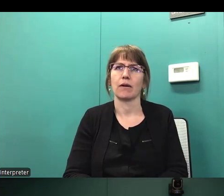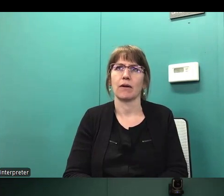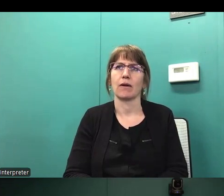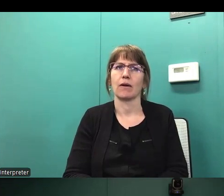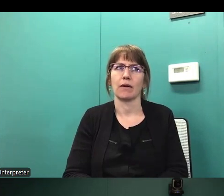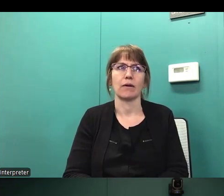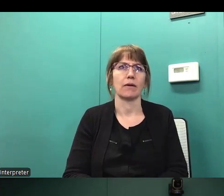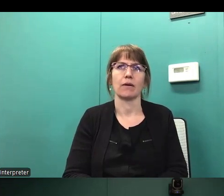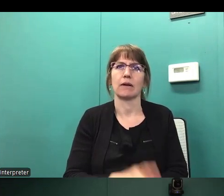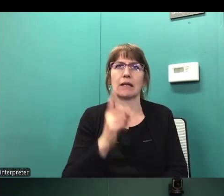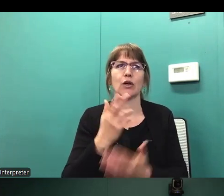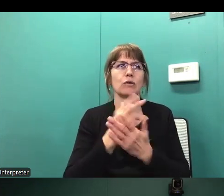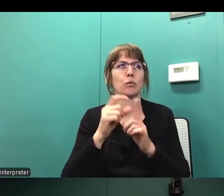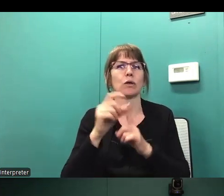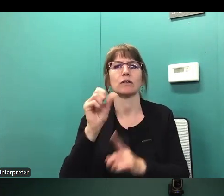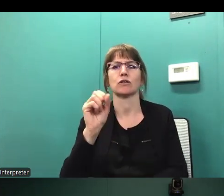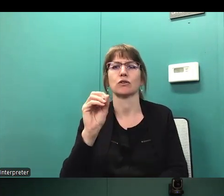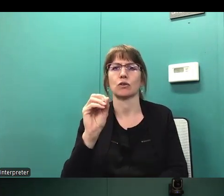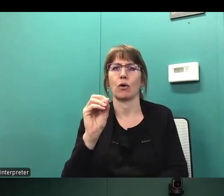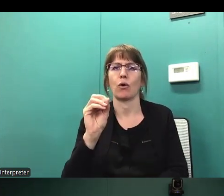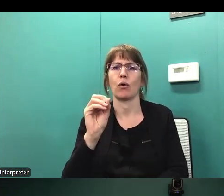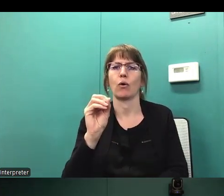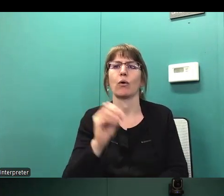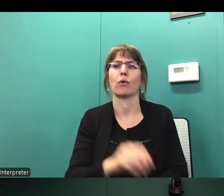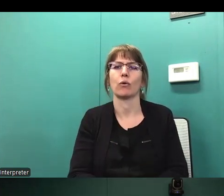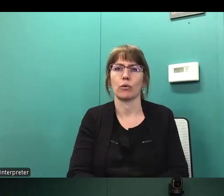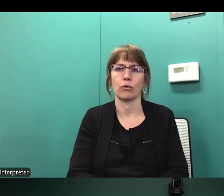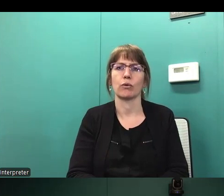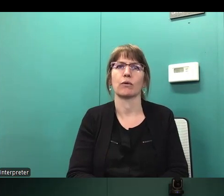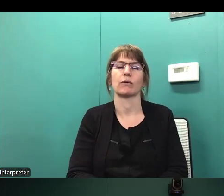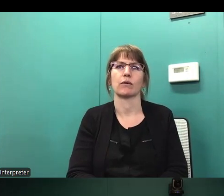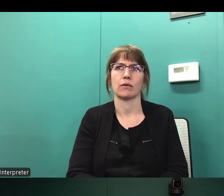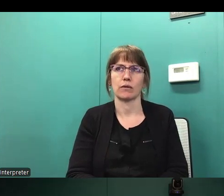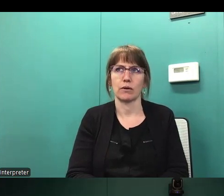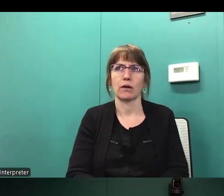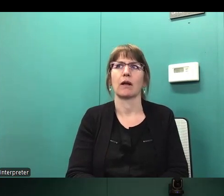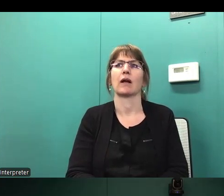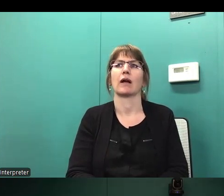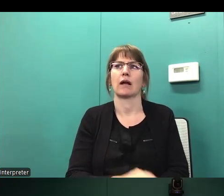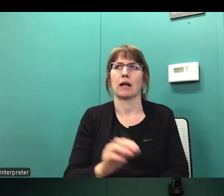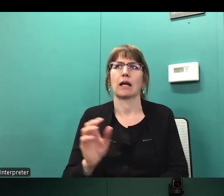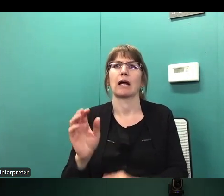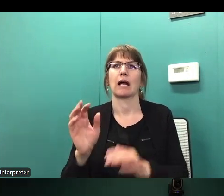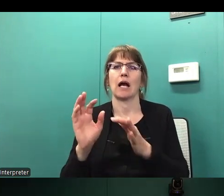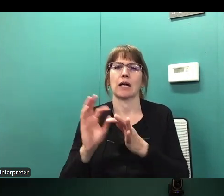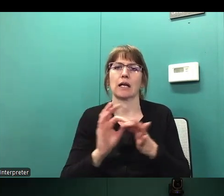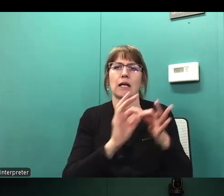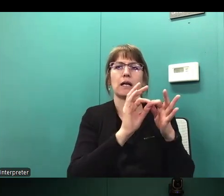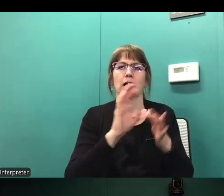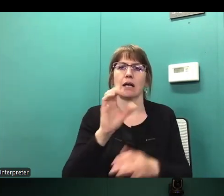So, so. Description. So. Conjunction. Conjunction.